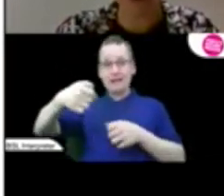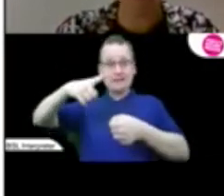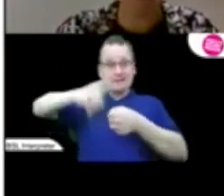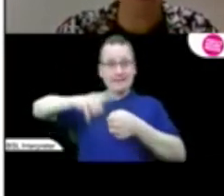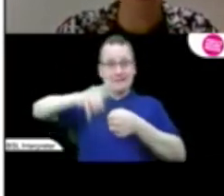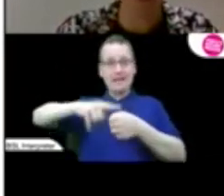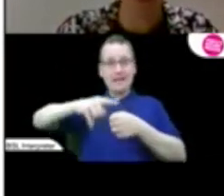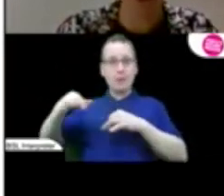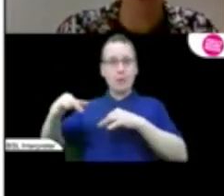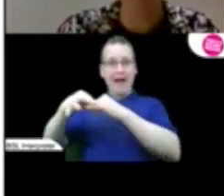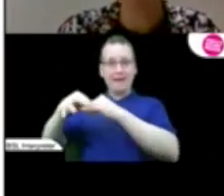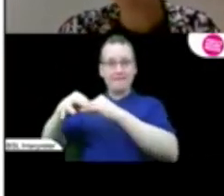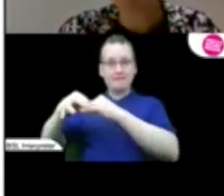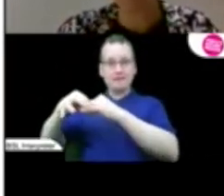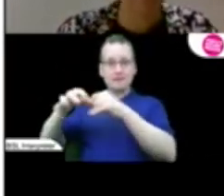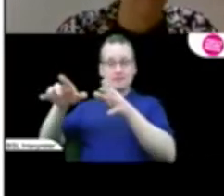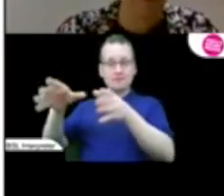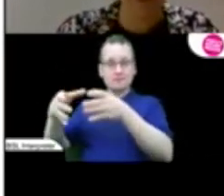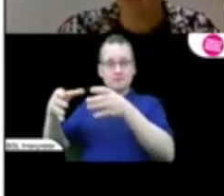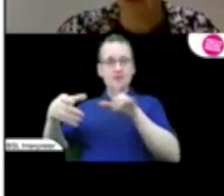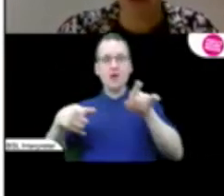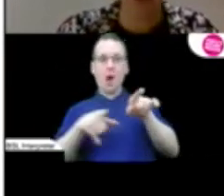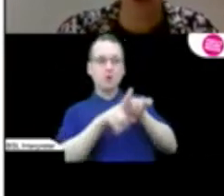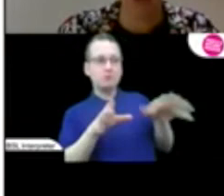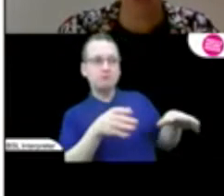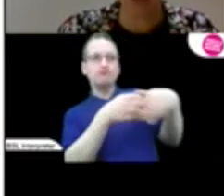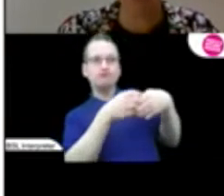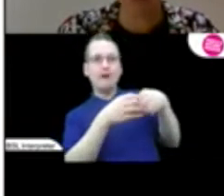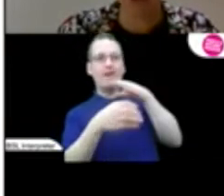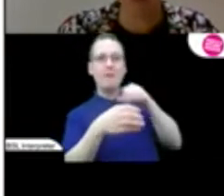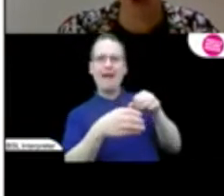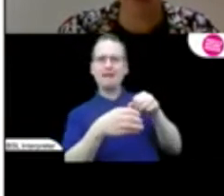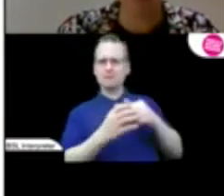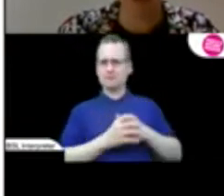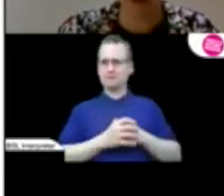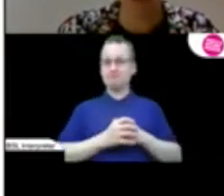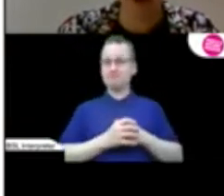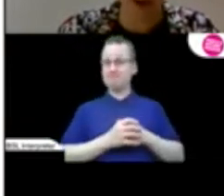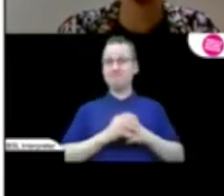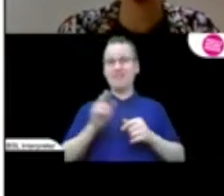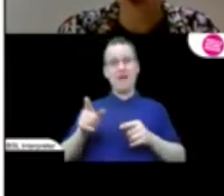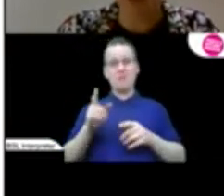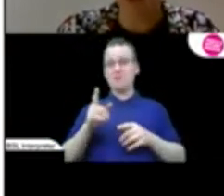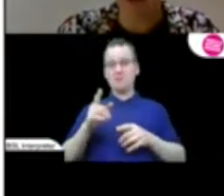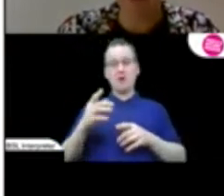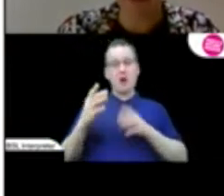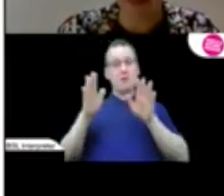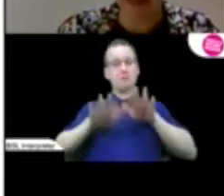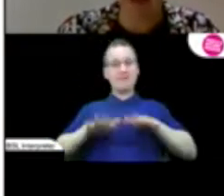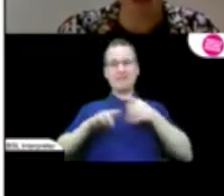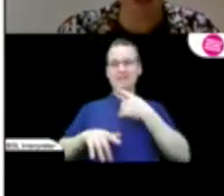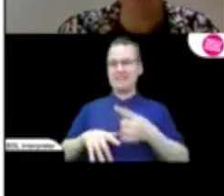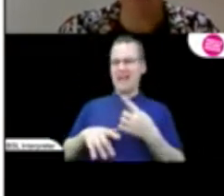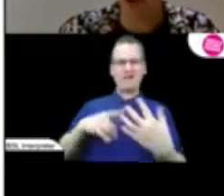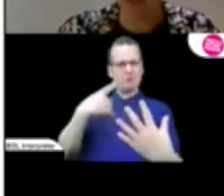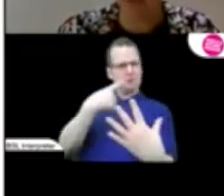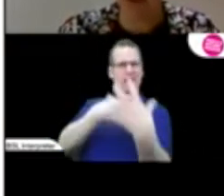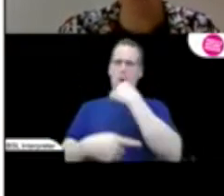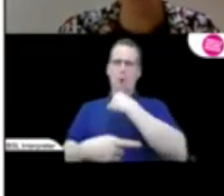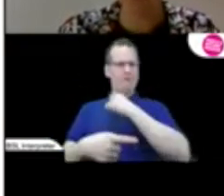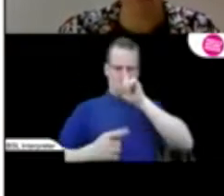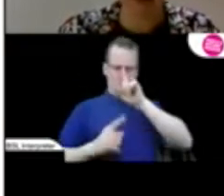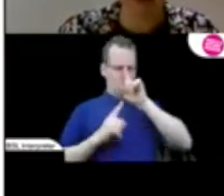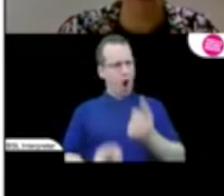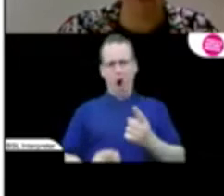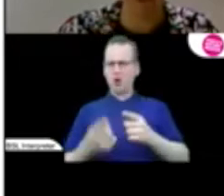harem of men. He did everything he could to stop Britain occupying his lands and imposing